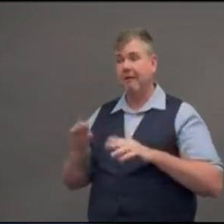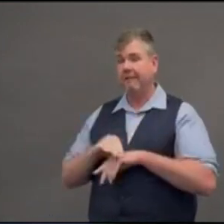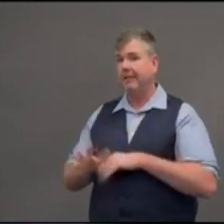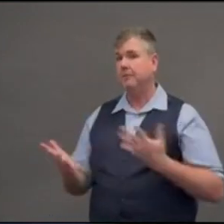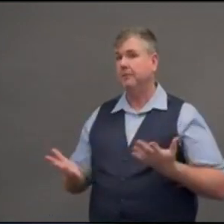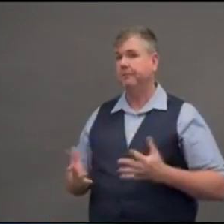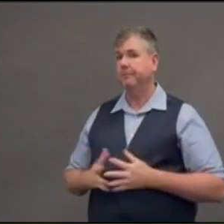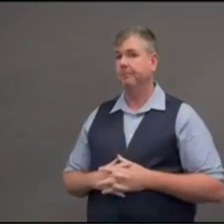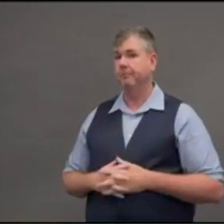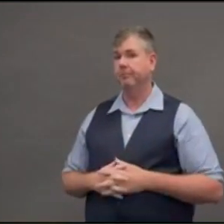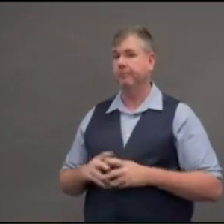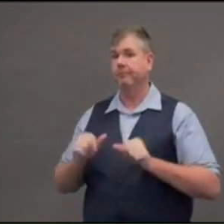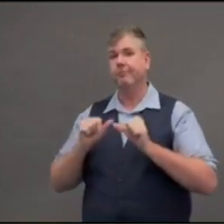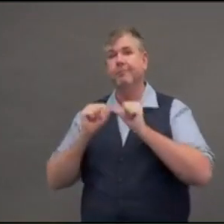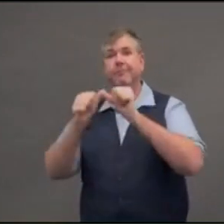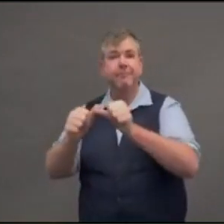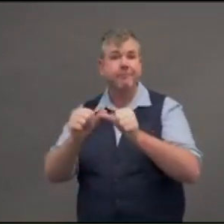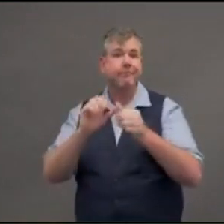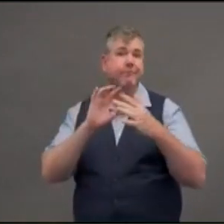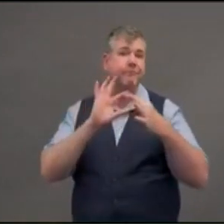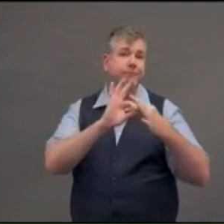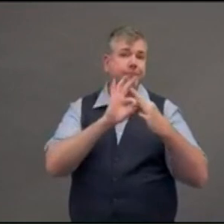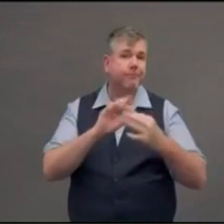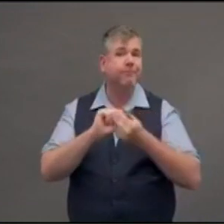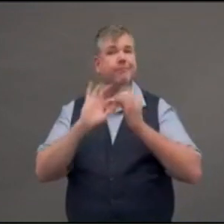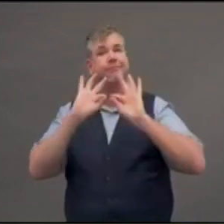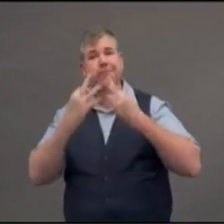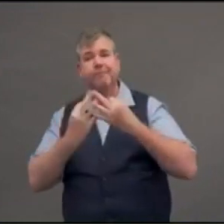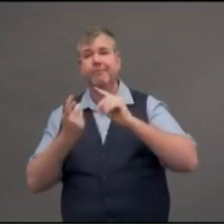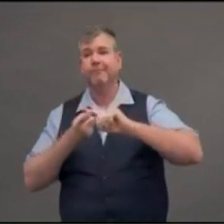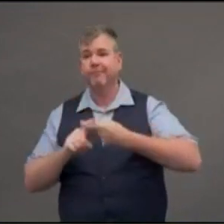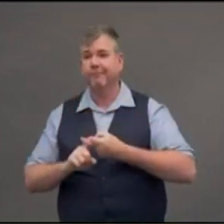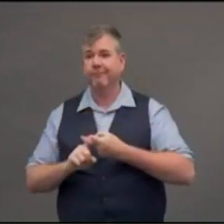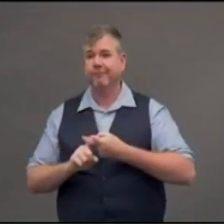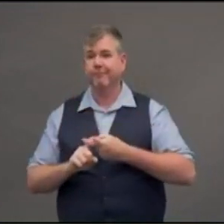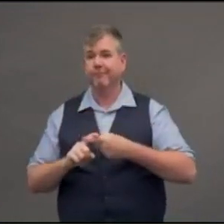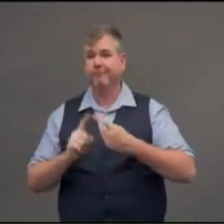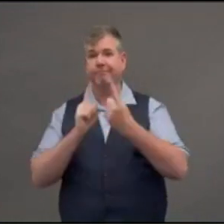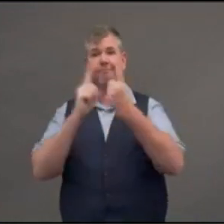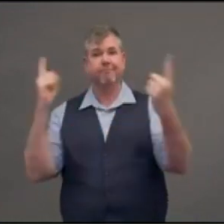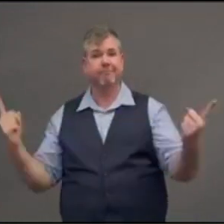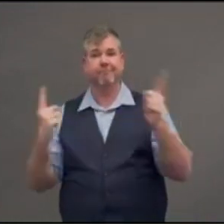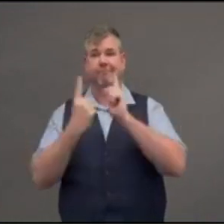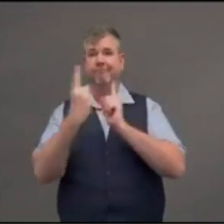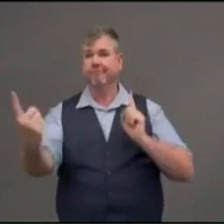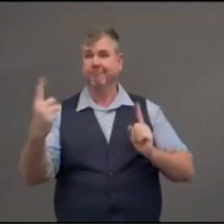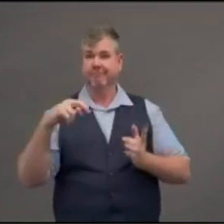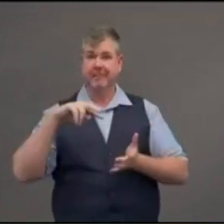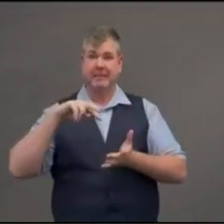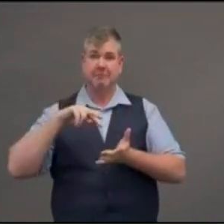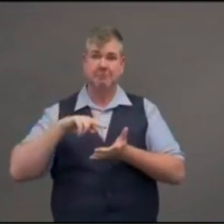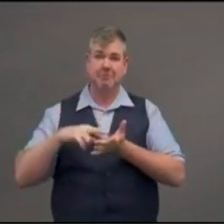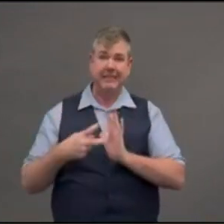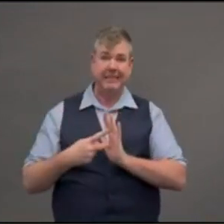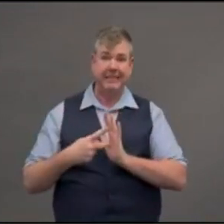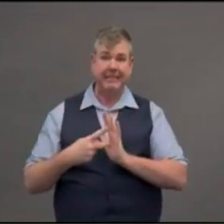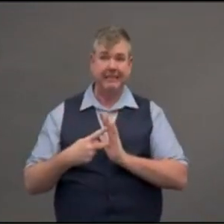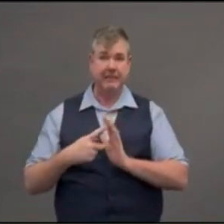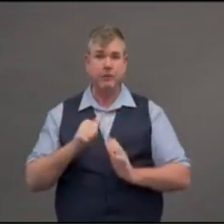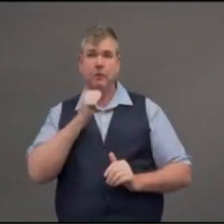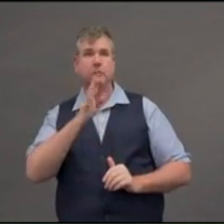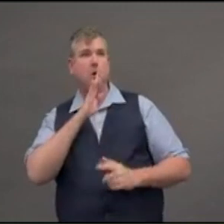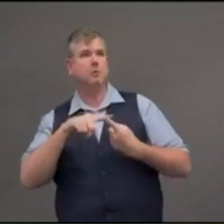friends. I know it's social distancing. It doesn't mean don't talk to them. Feel comfortable to reach out and